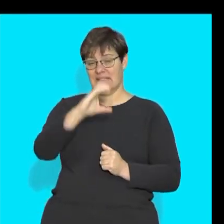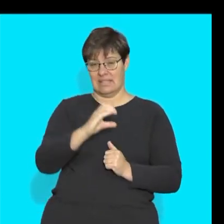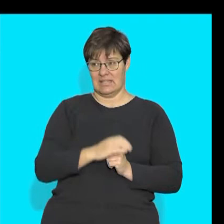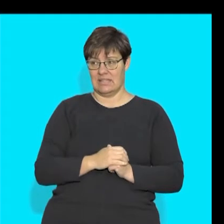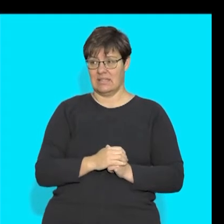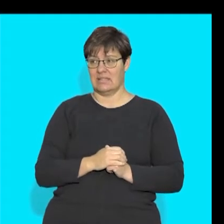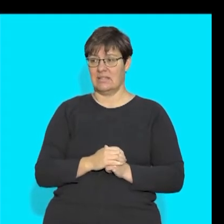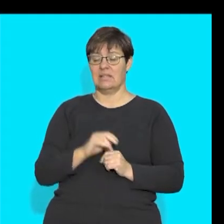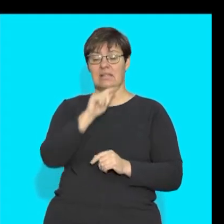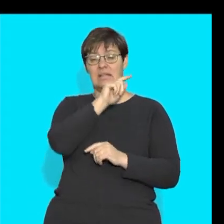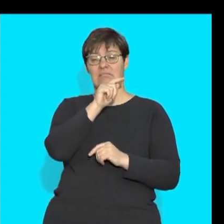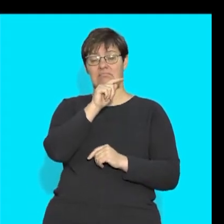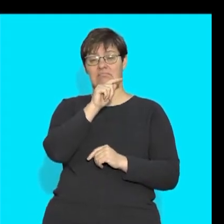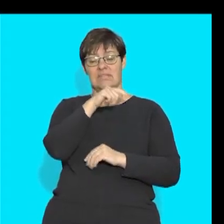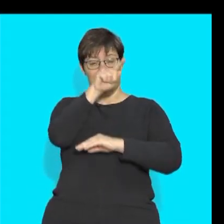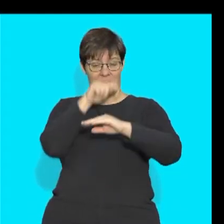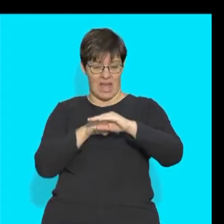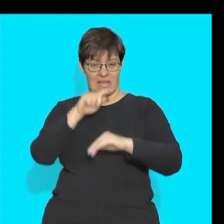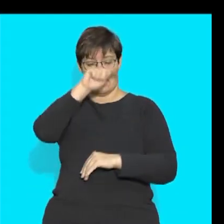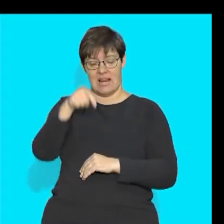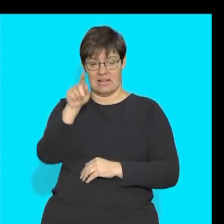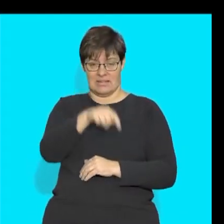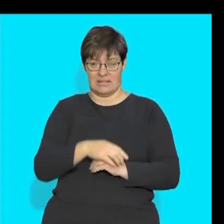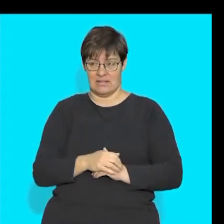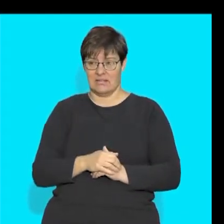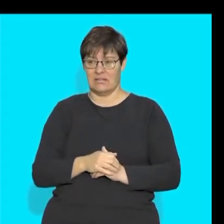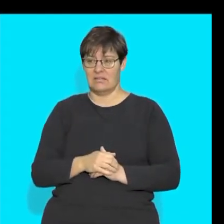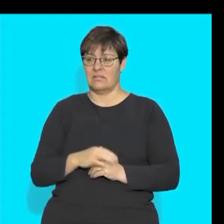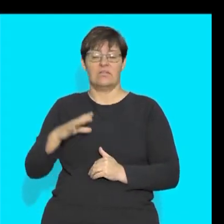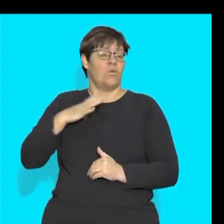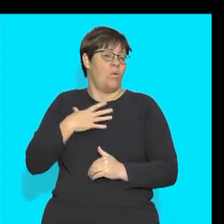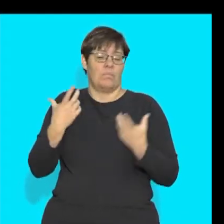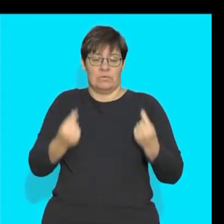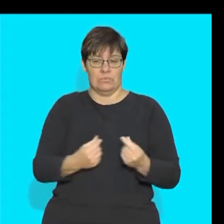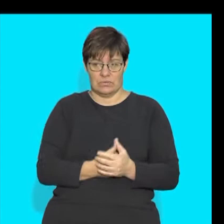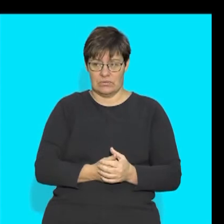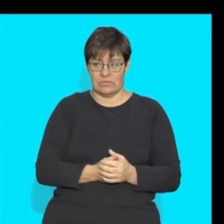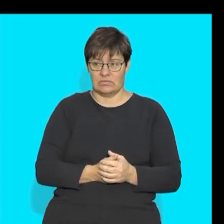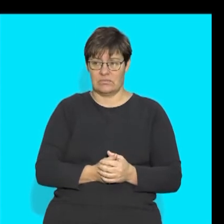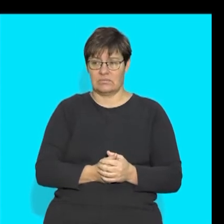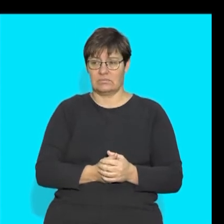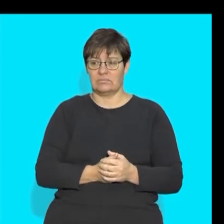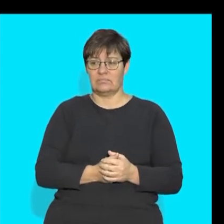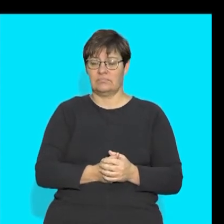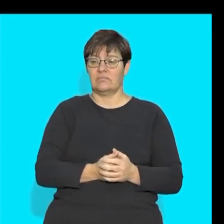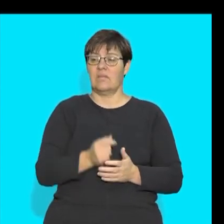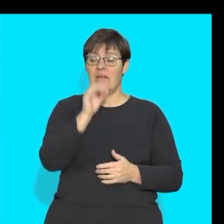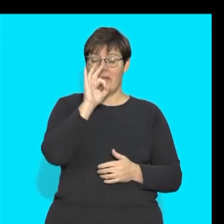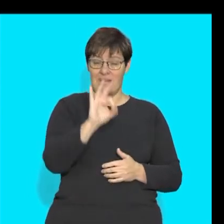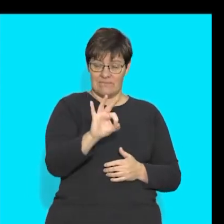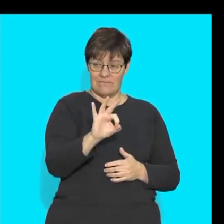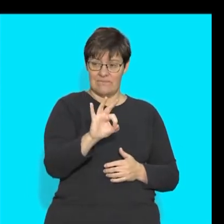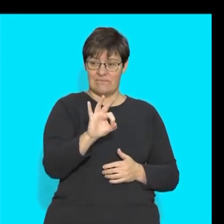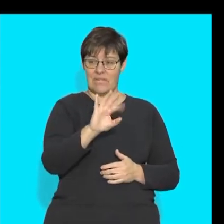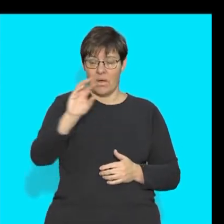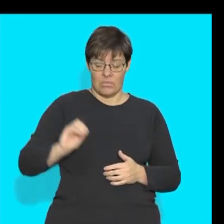c divided by lambda. That's all I've done here, is in place of